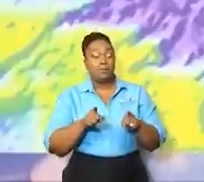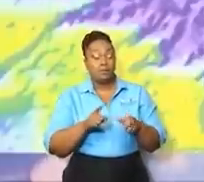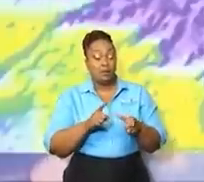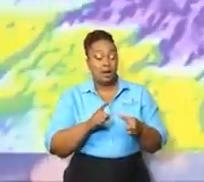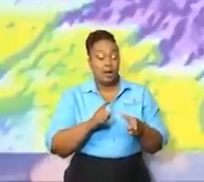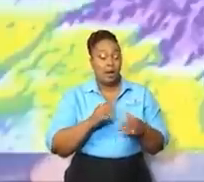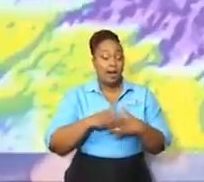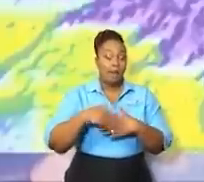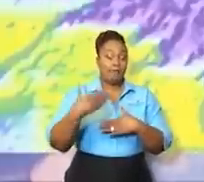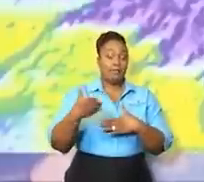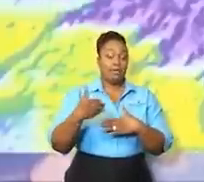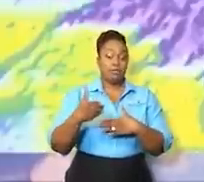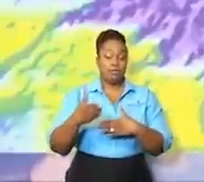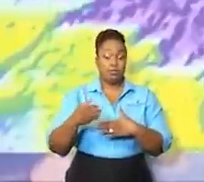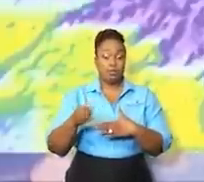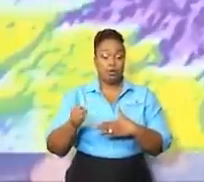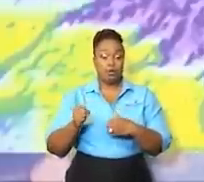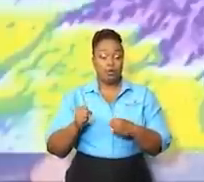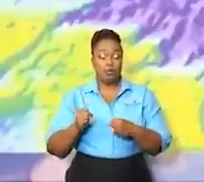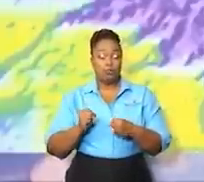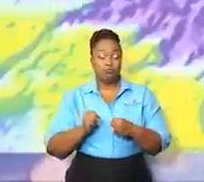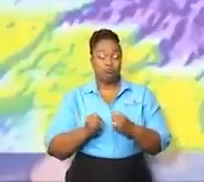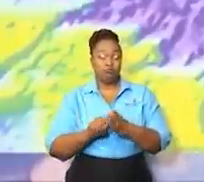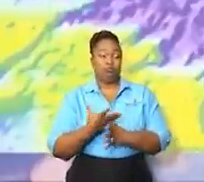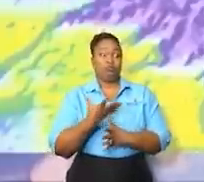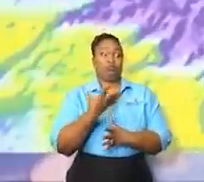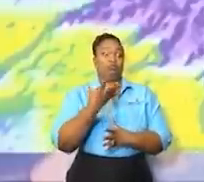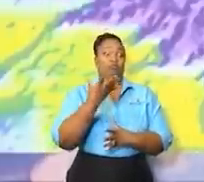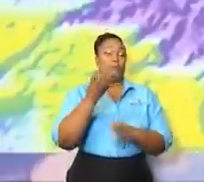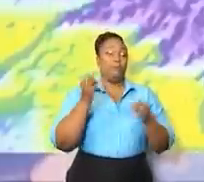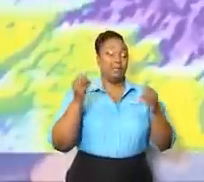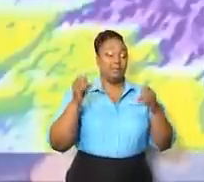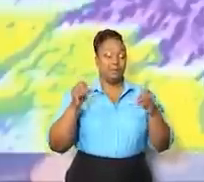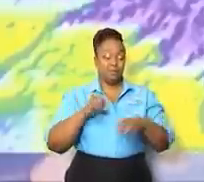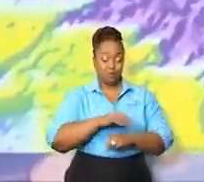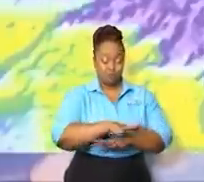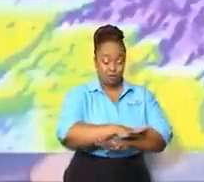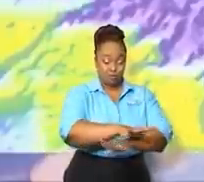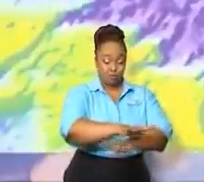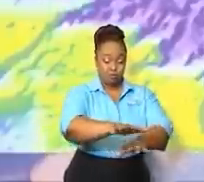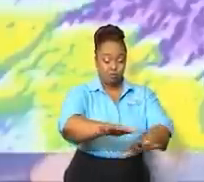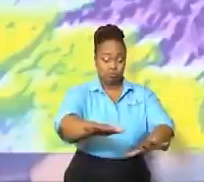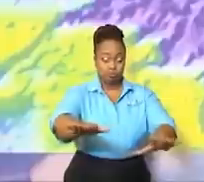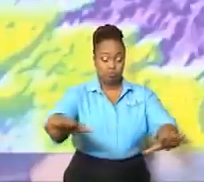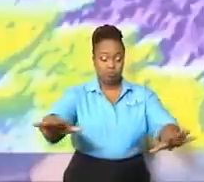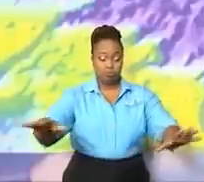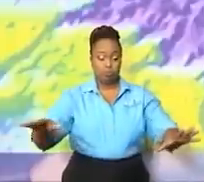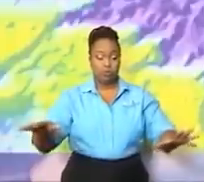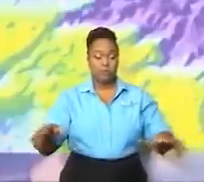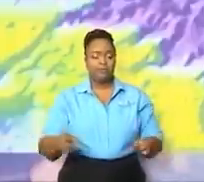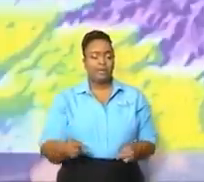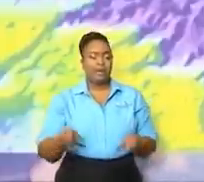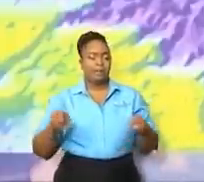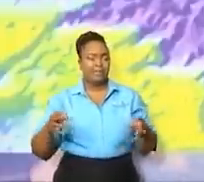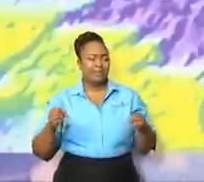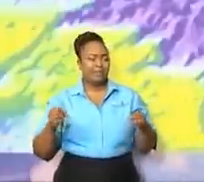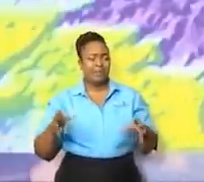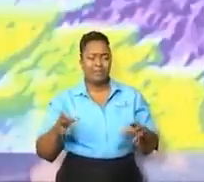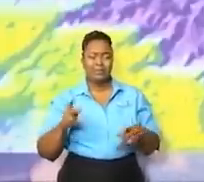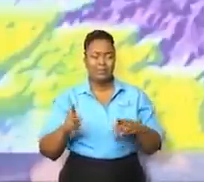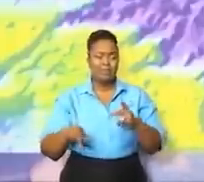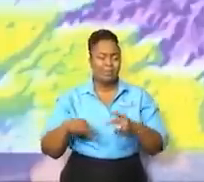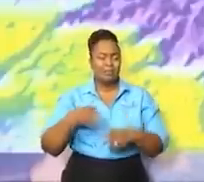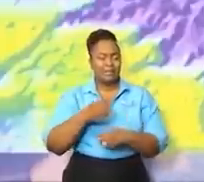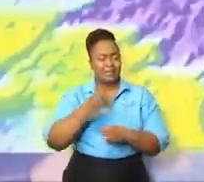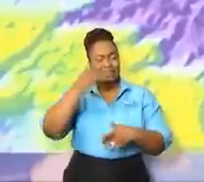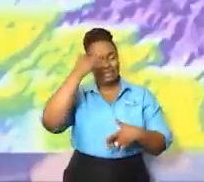little bit. And we realized shortly after that that we had boom cases, boom variants, boom. We are